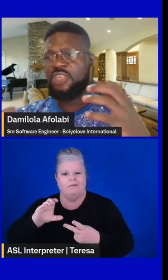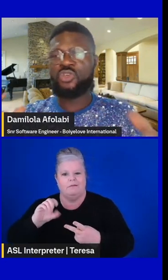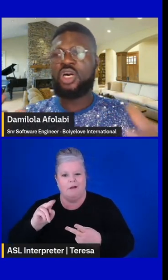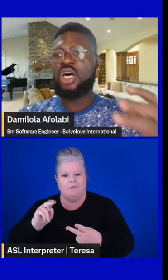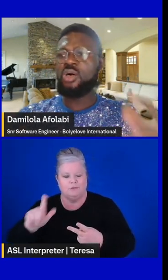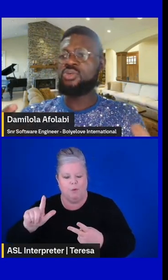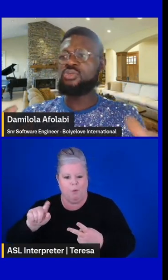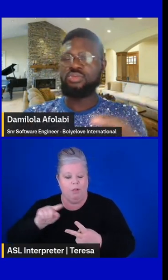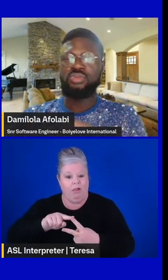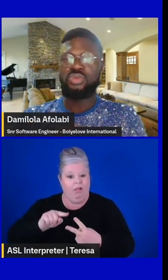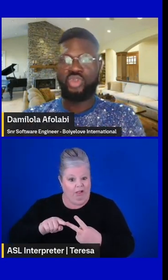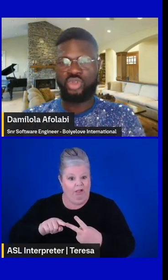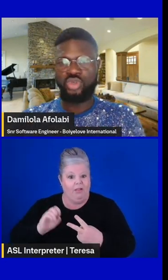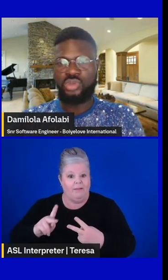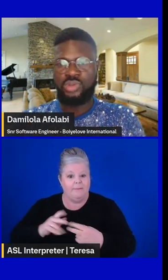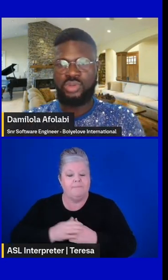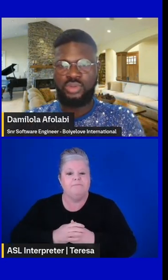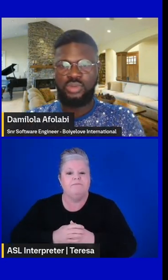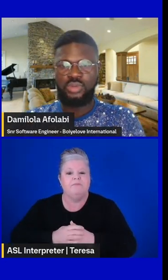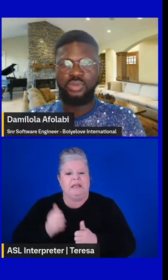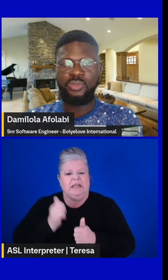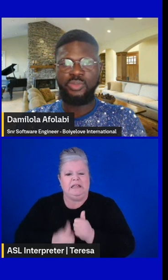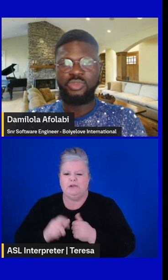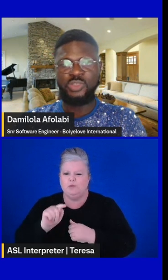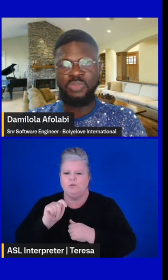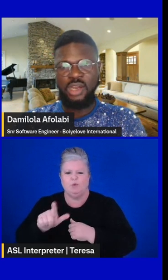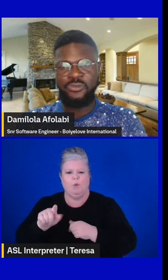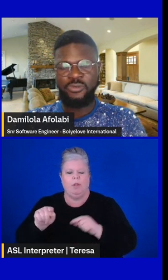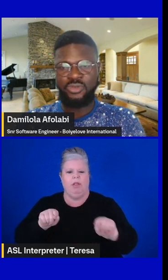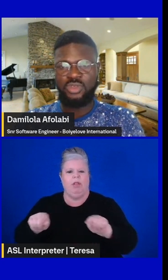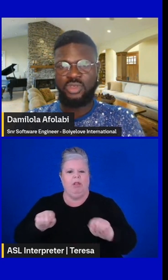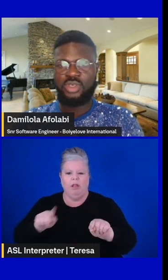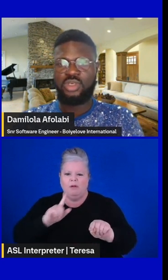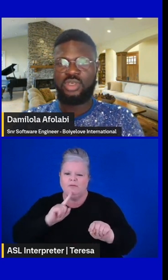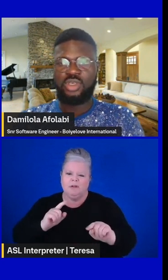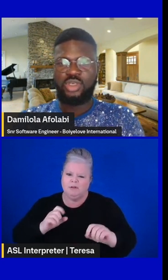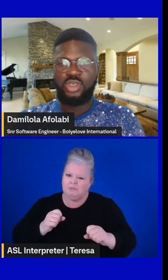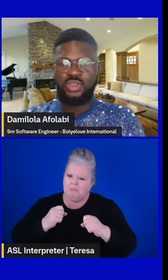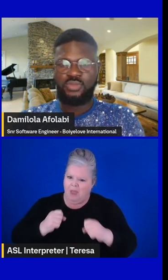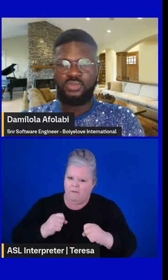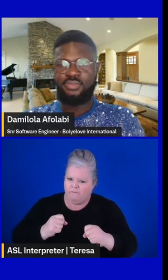Each individual tool is powerful,